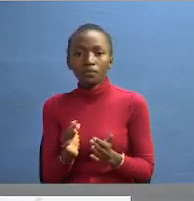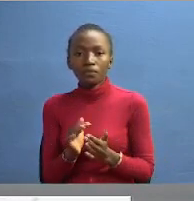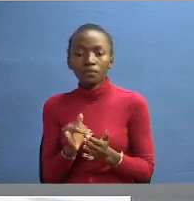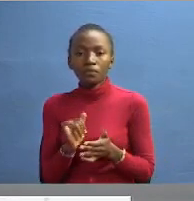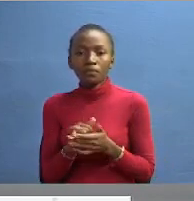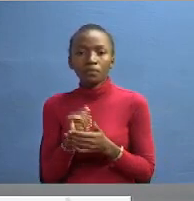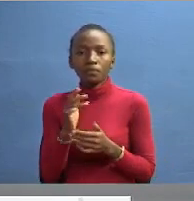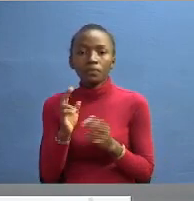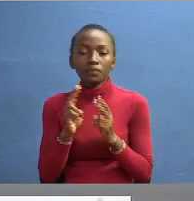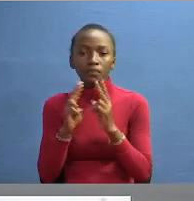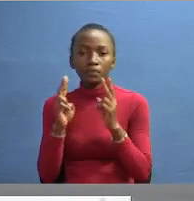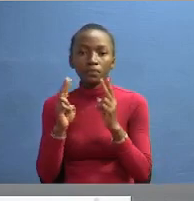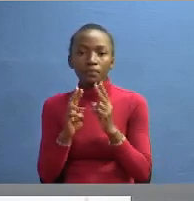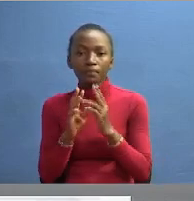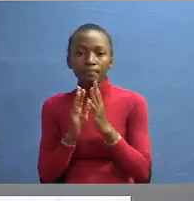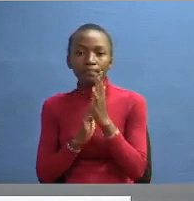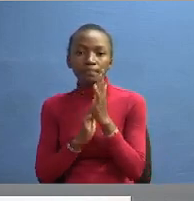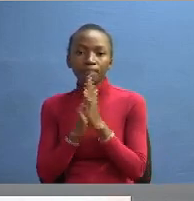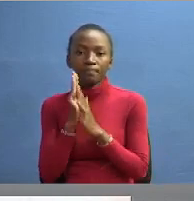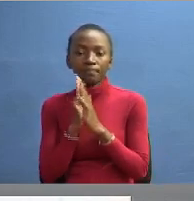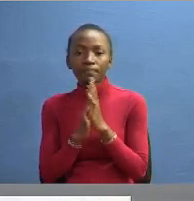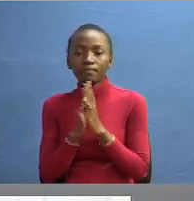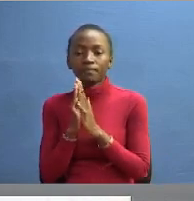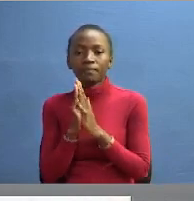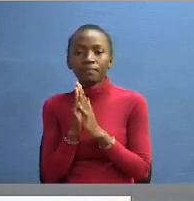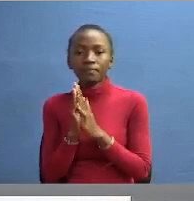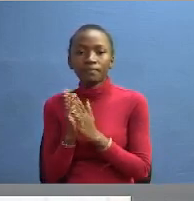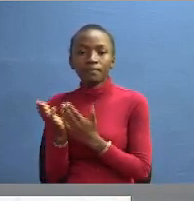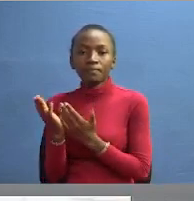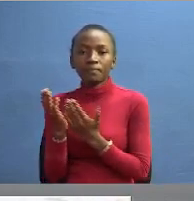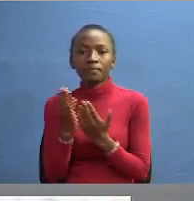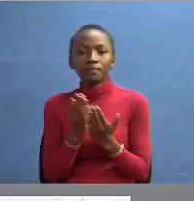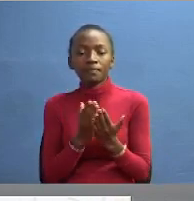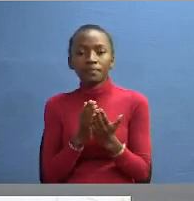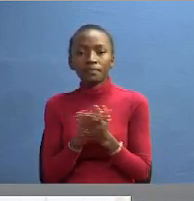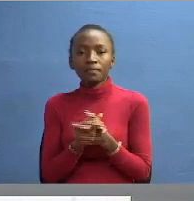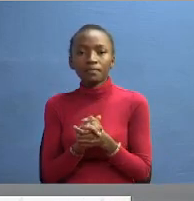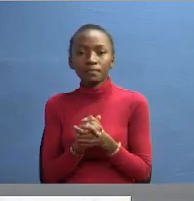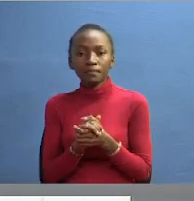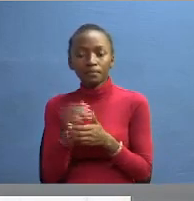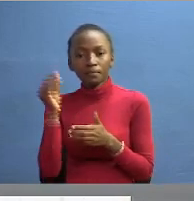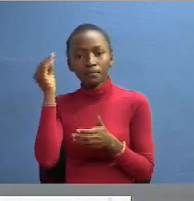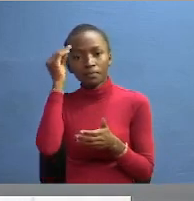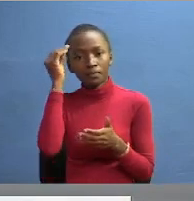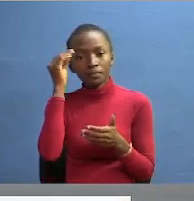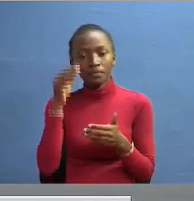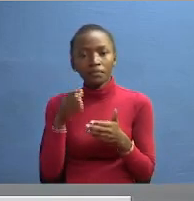course, bringing an academic angle on how we can approach